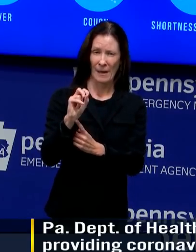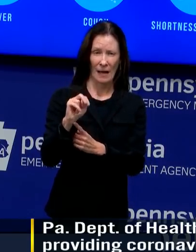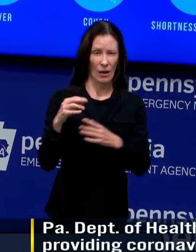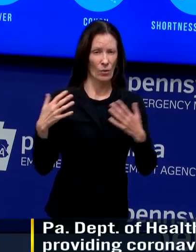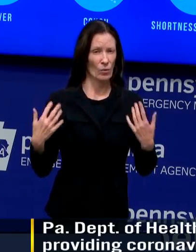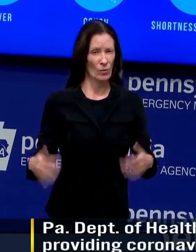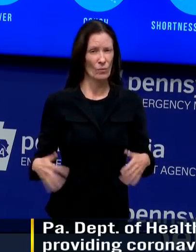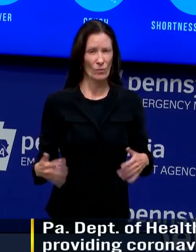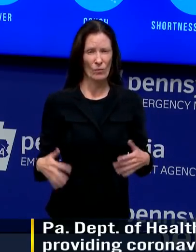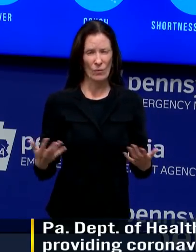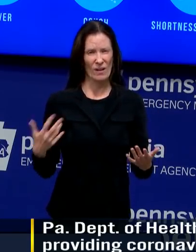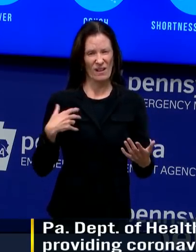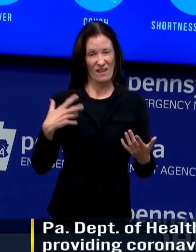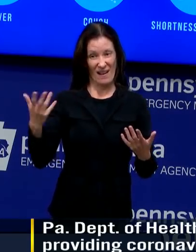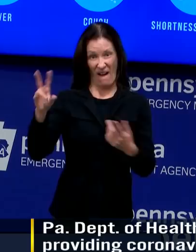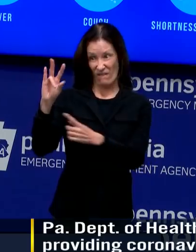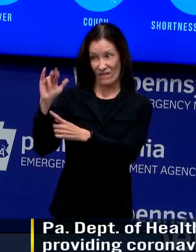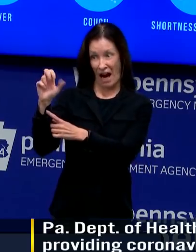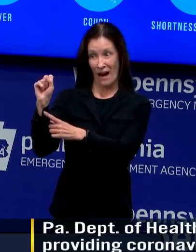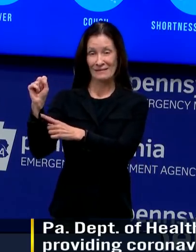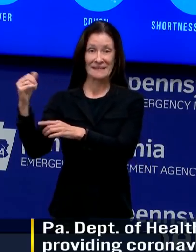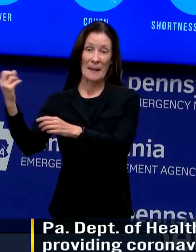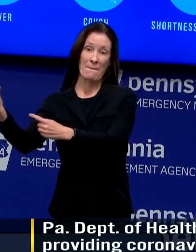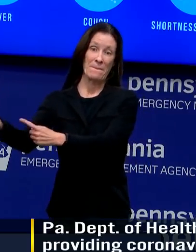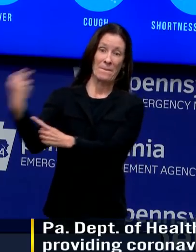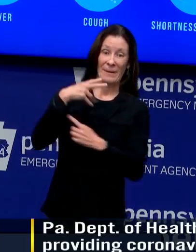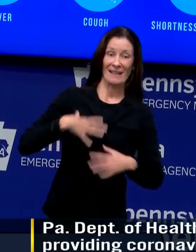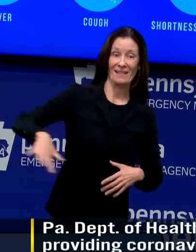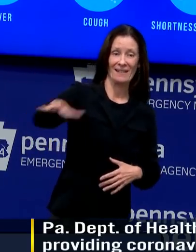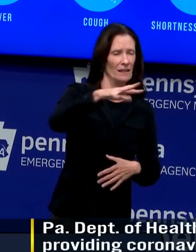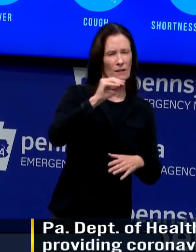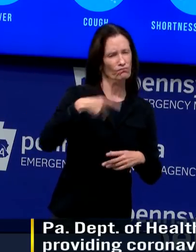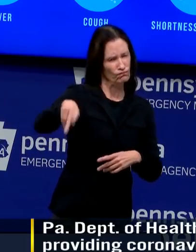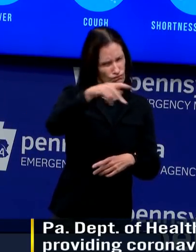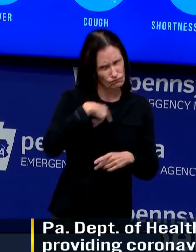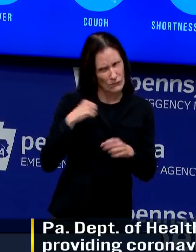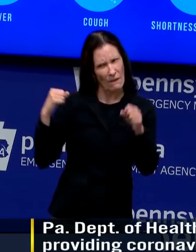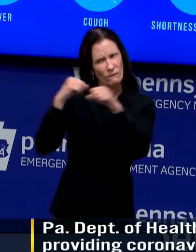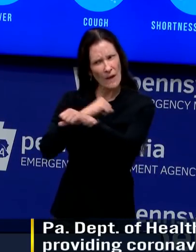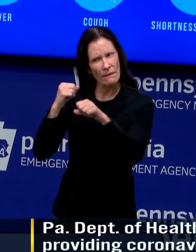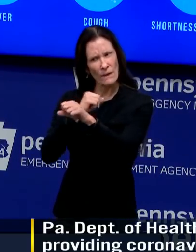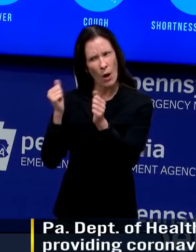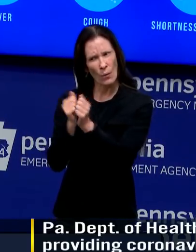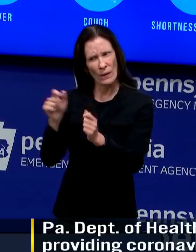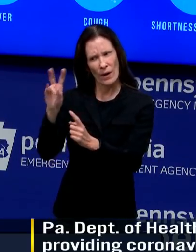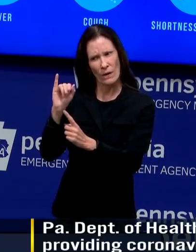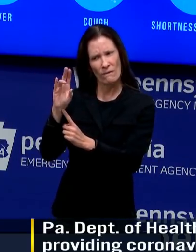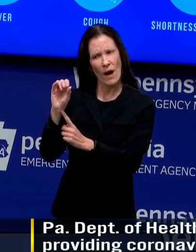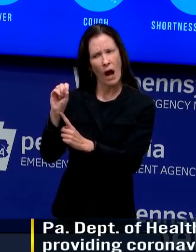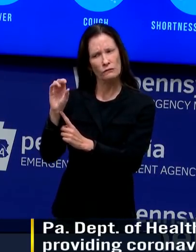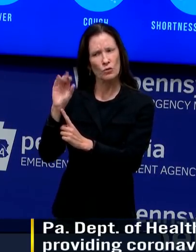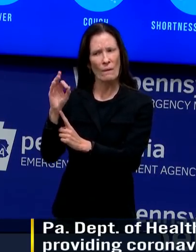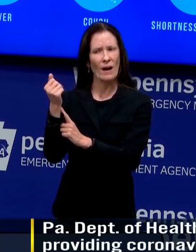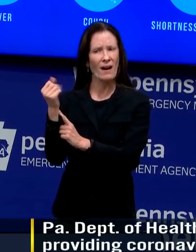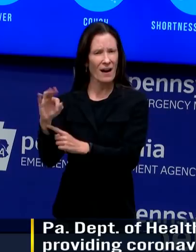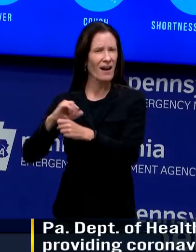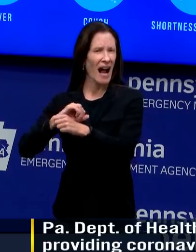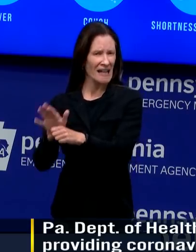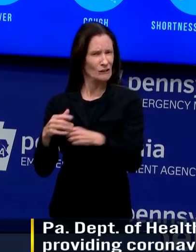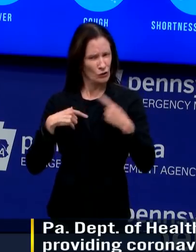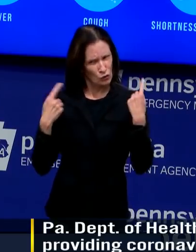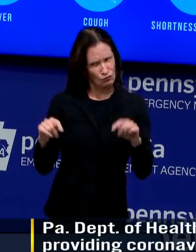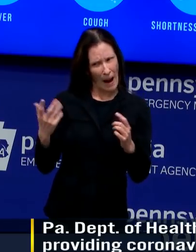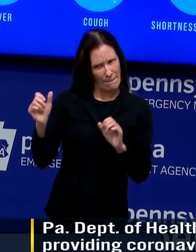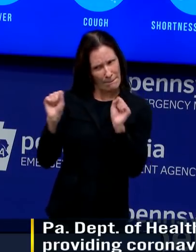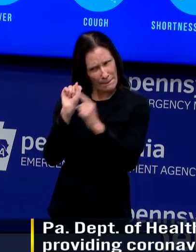Also from WTAE, today a widespread outage affected Armstrong Cable customers near the Pittsburgh area, affecting many people